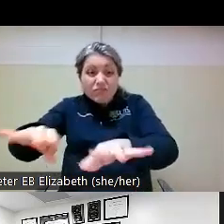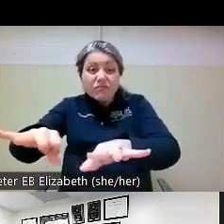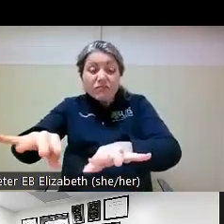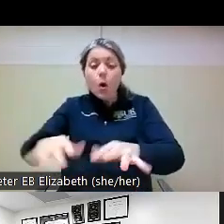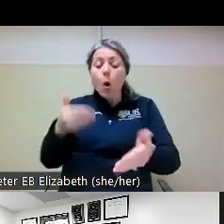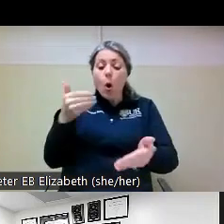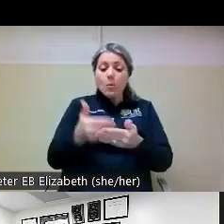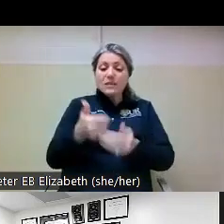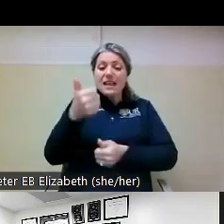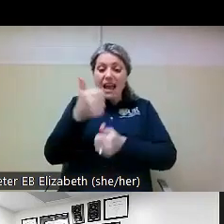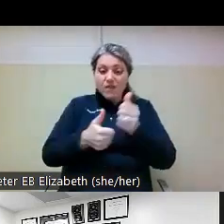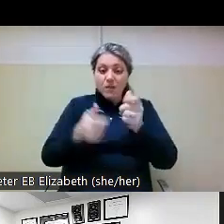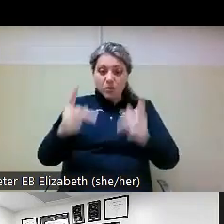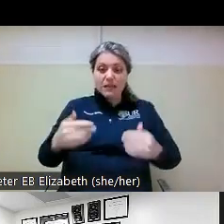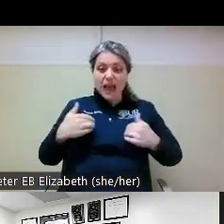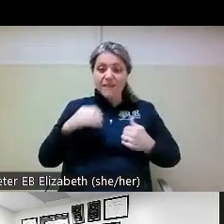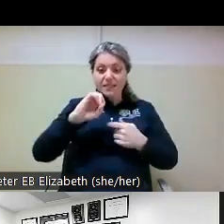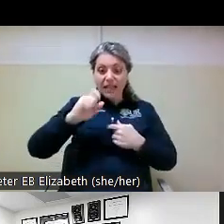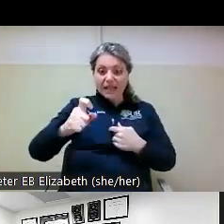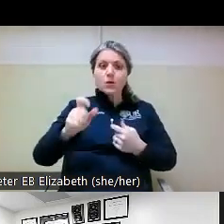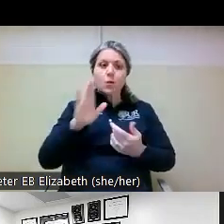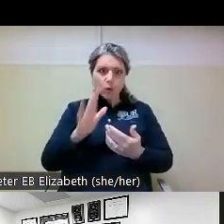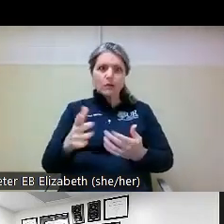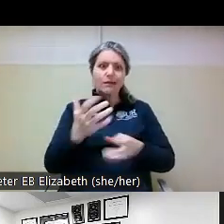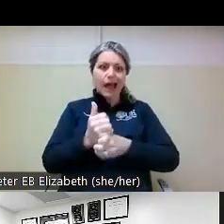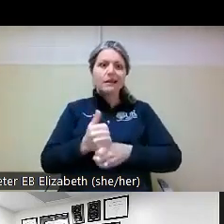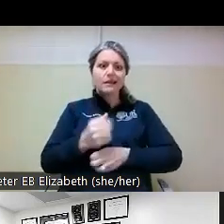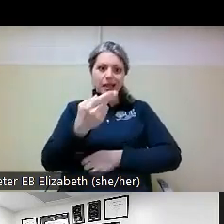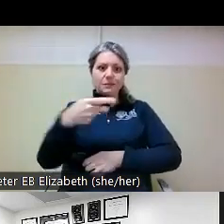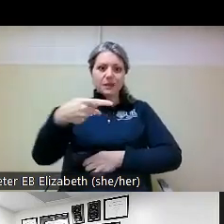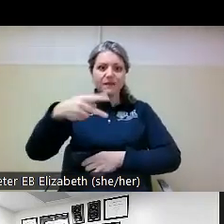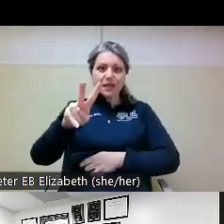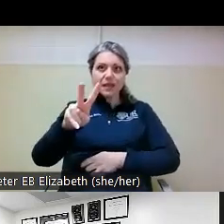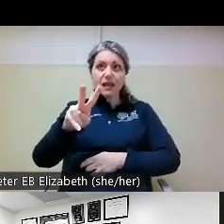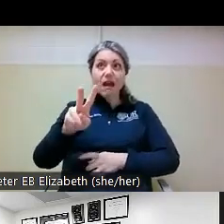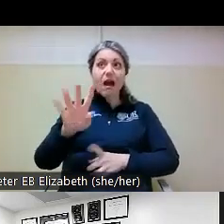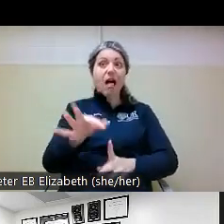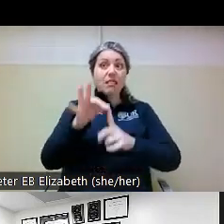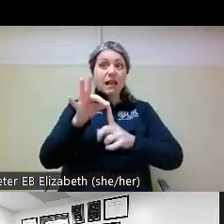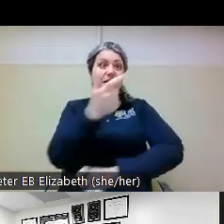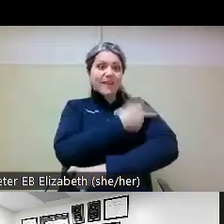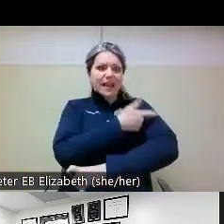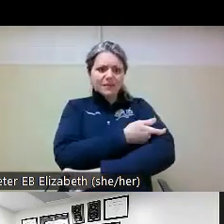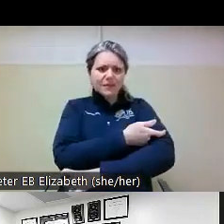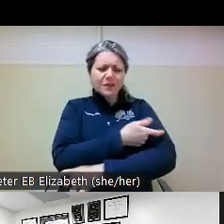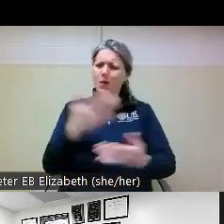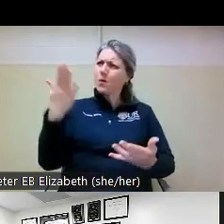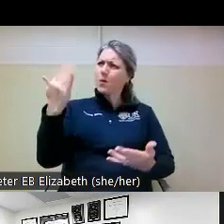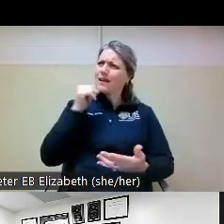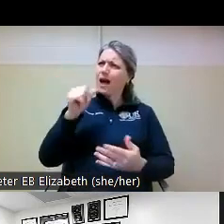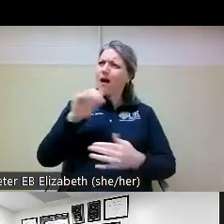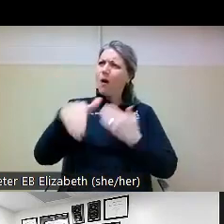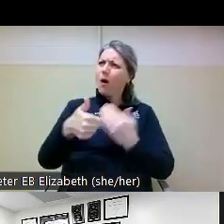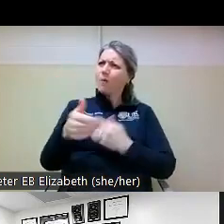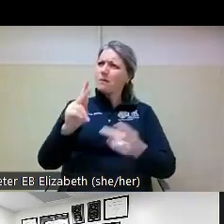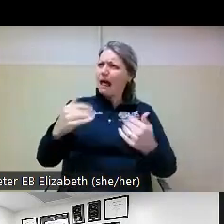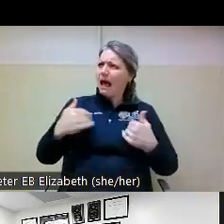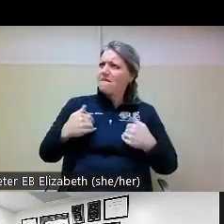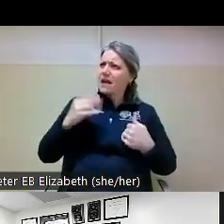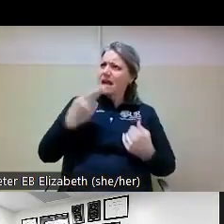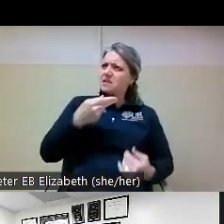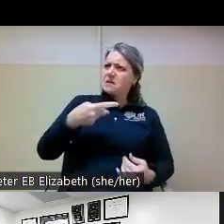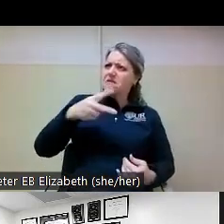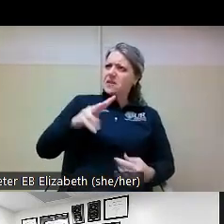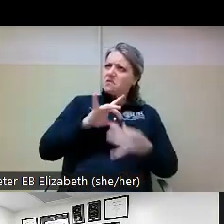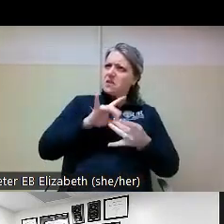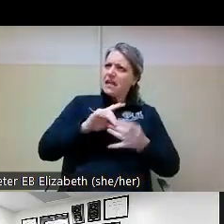get HPV at some point if they don't get vaccinated. So why doesn't everyone have an HPV-related issue? Well, because